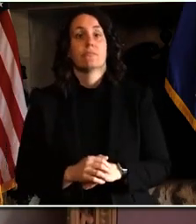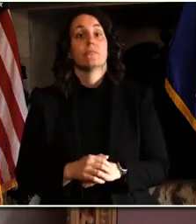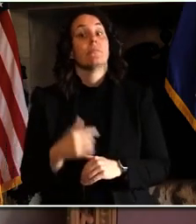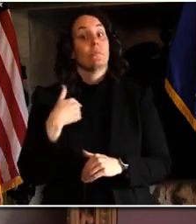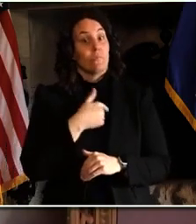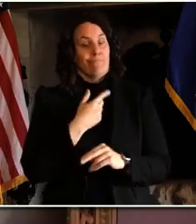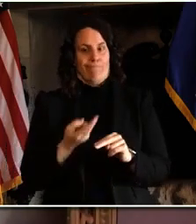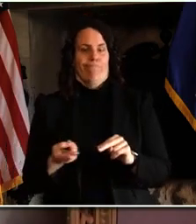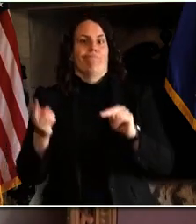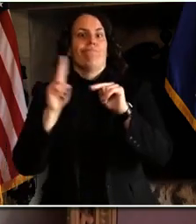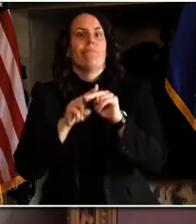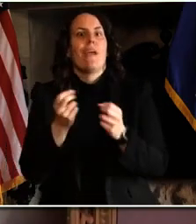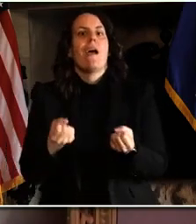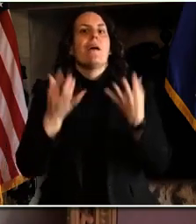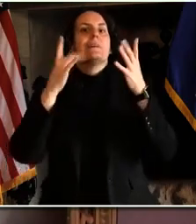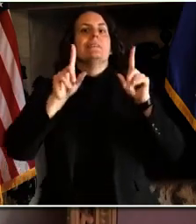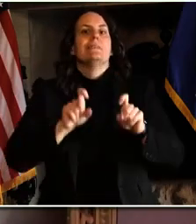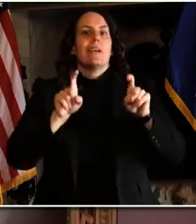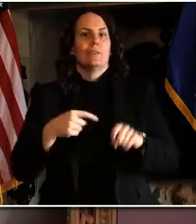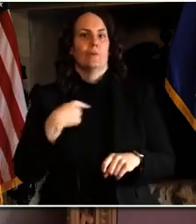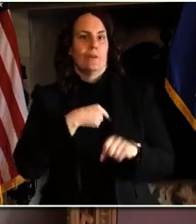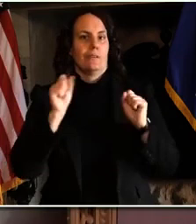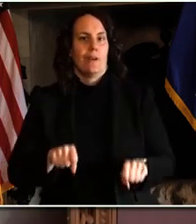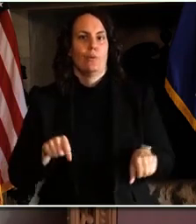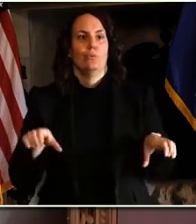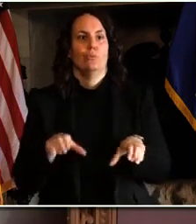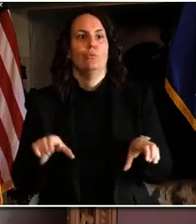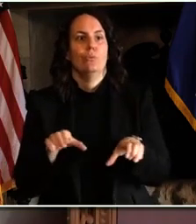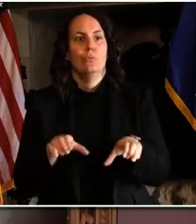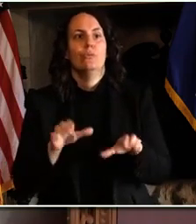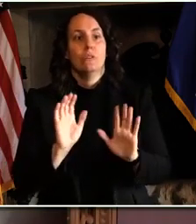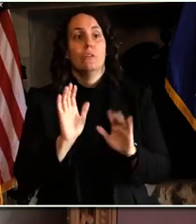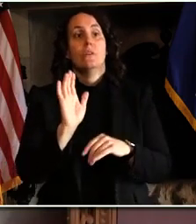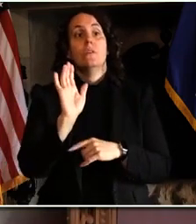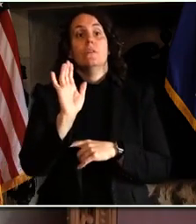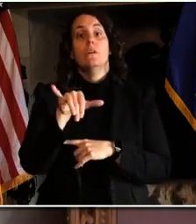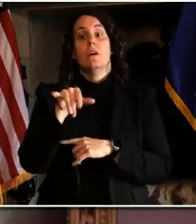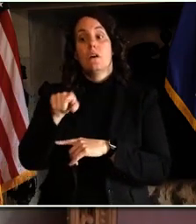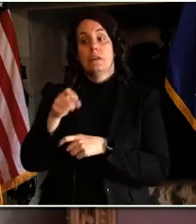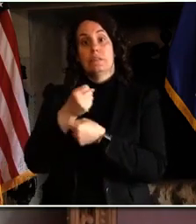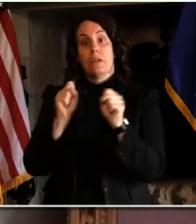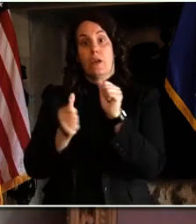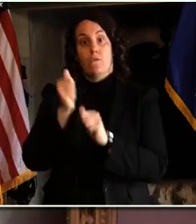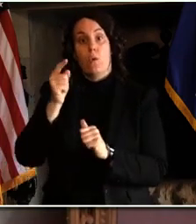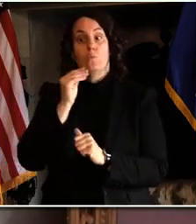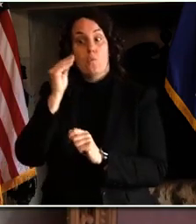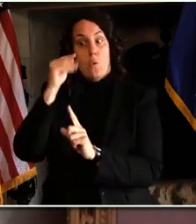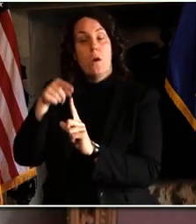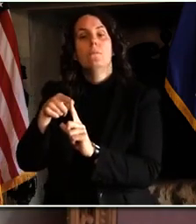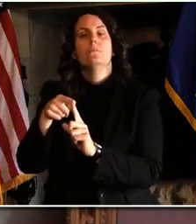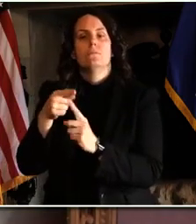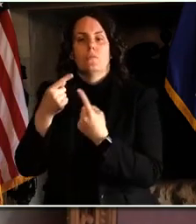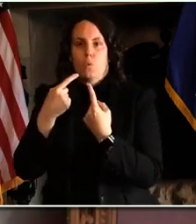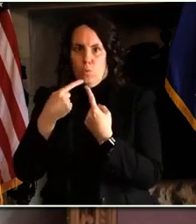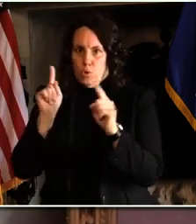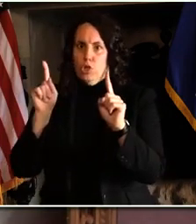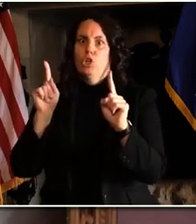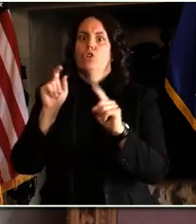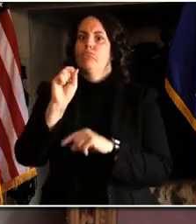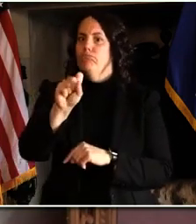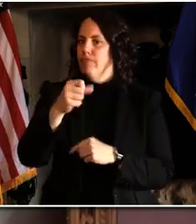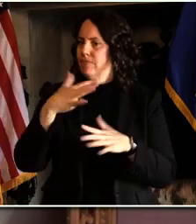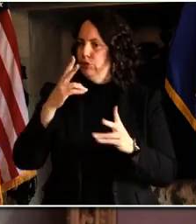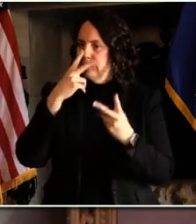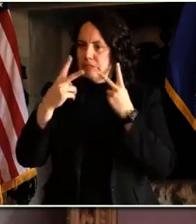if safer at home is working, but the science and the data tell us that staying at home is effective. So stay